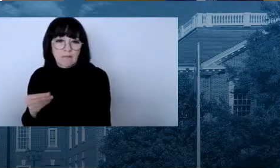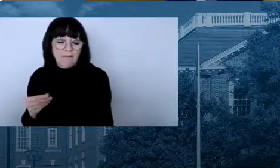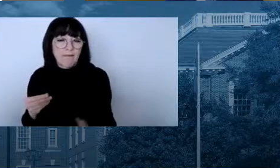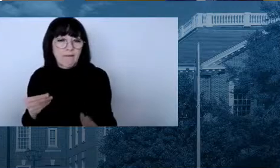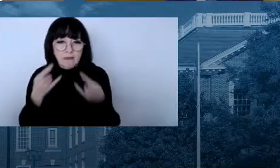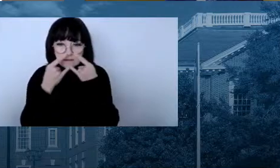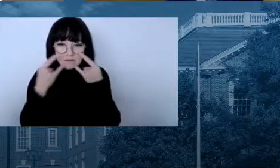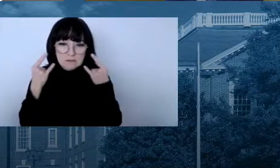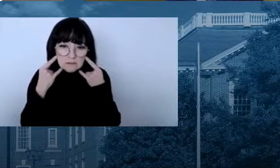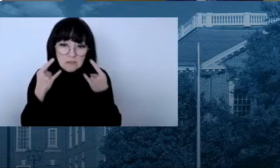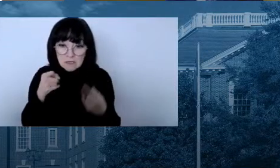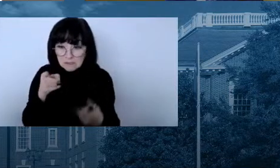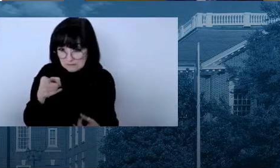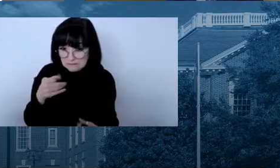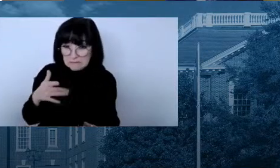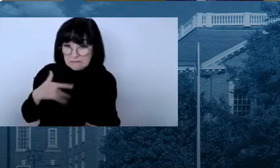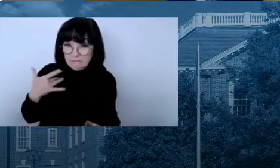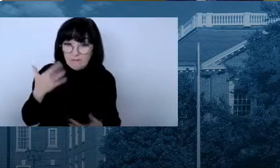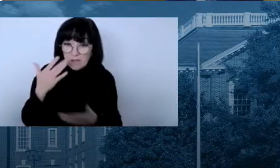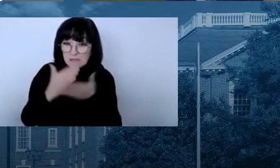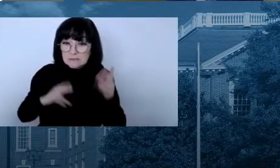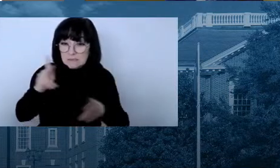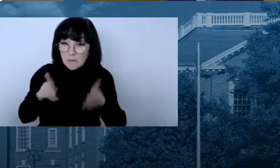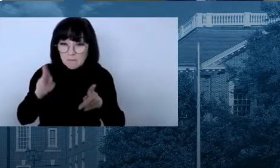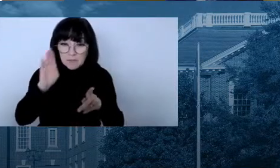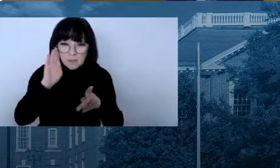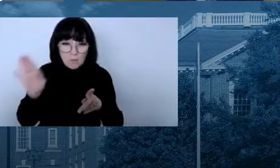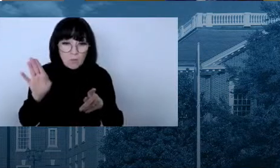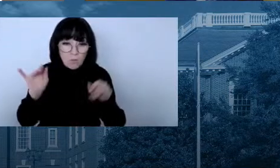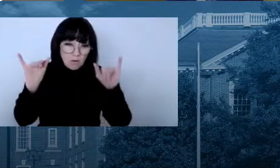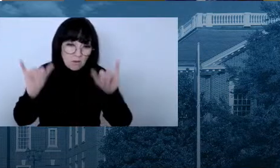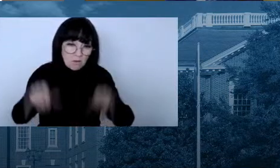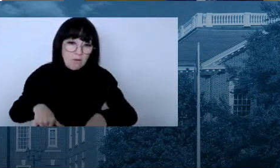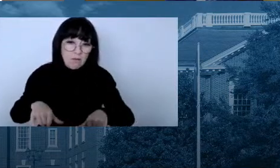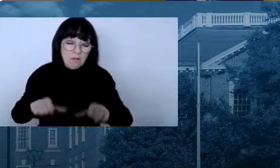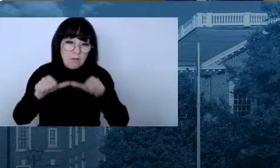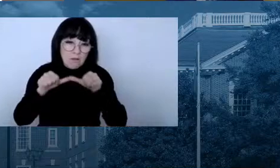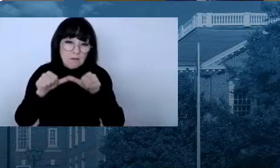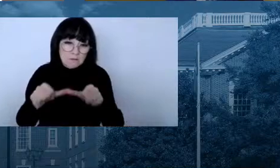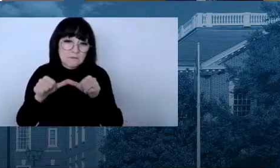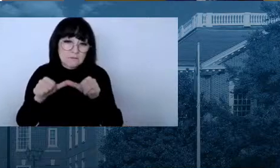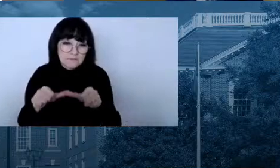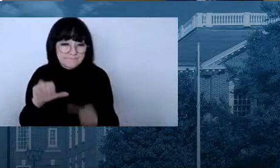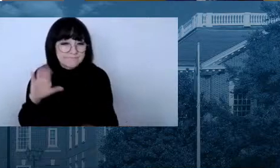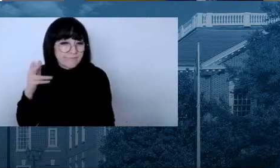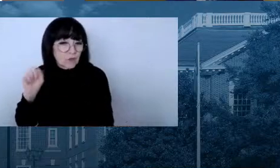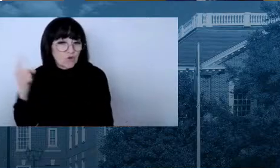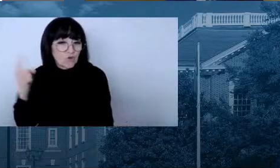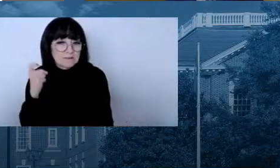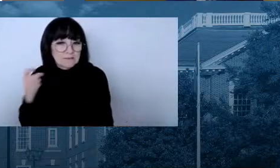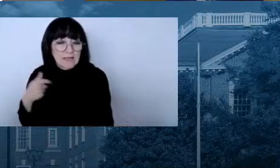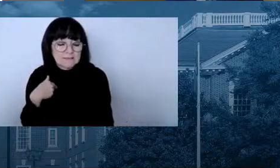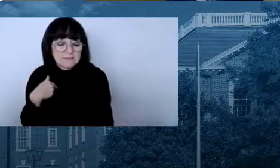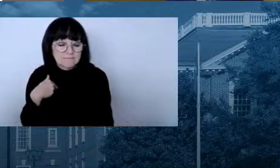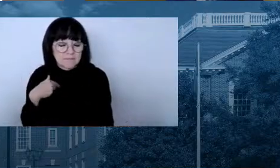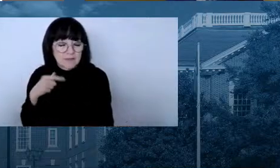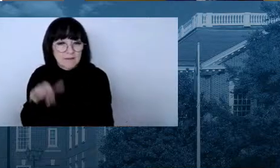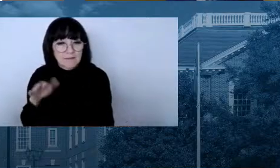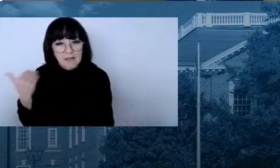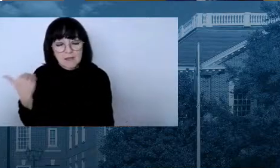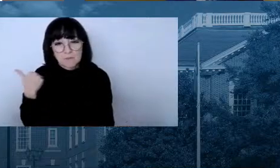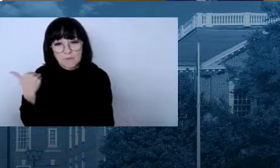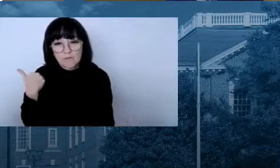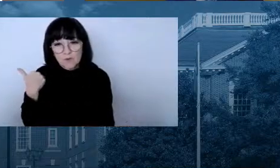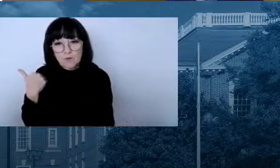comply? Yeah, well, Chris has asked this question before, and it's a tough question. The question is, and you've heard me say